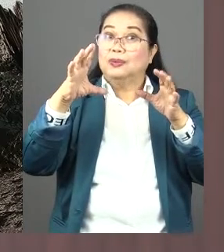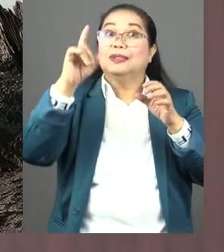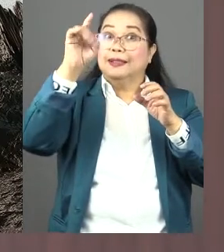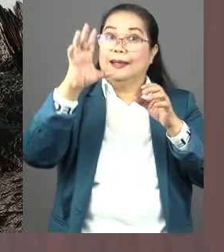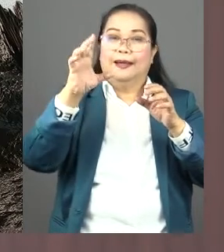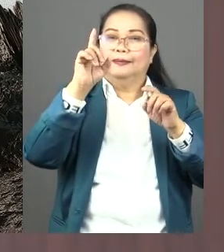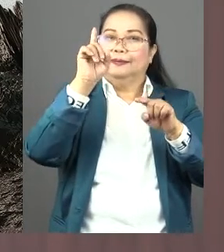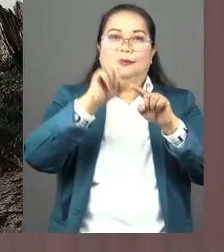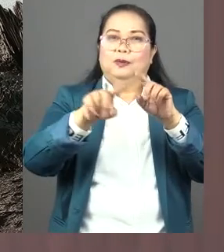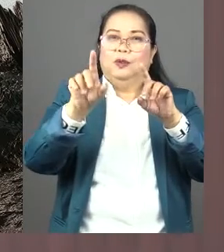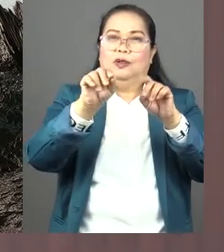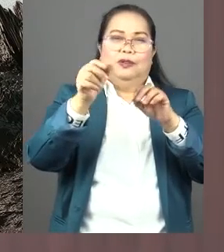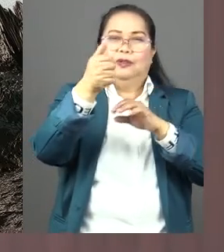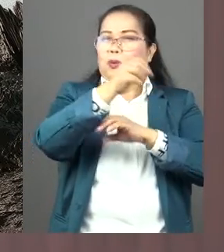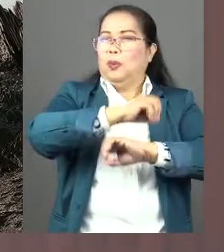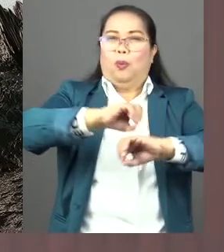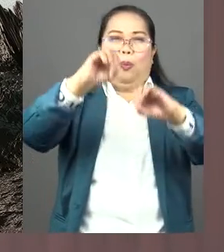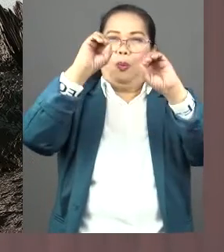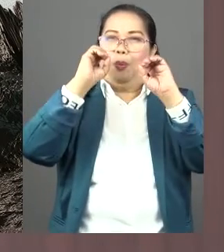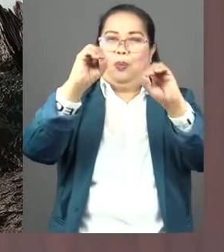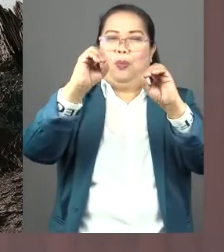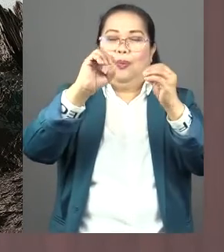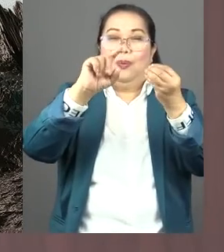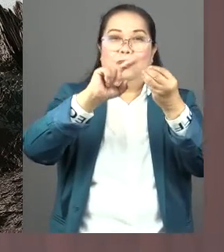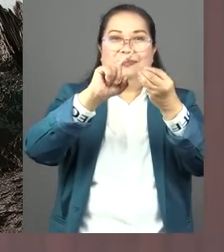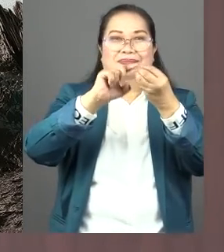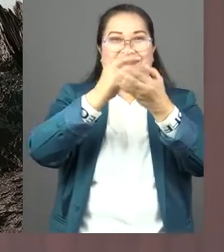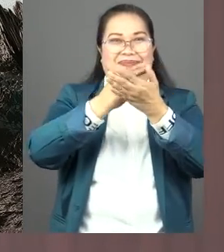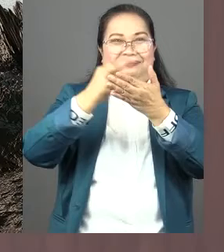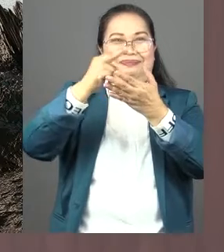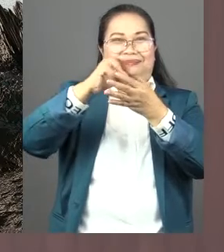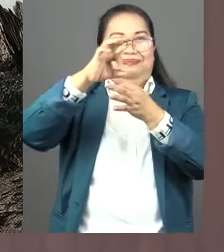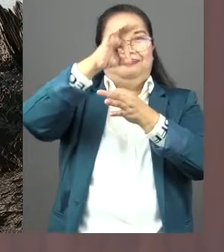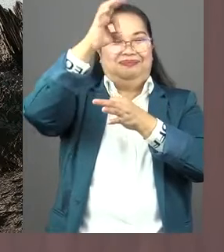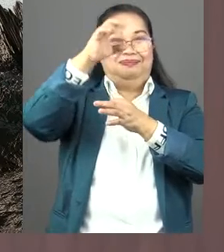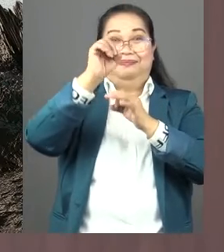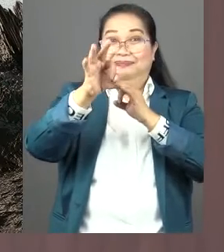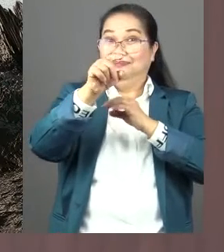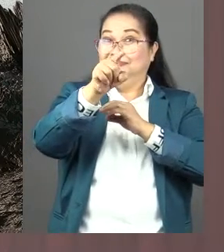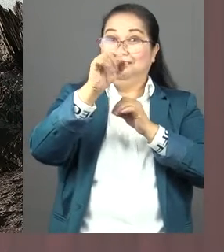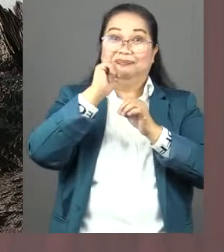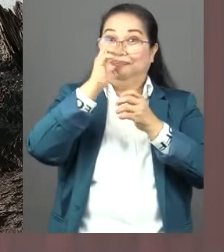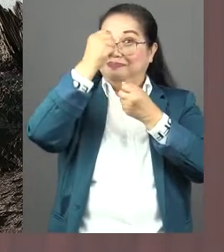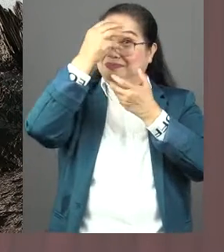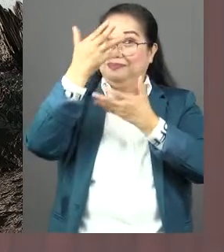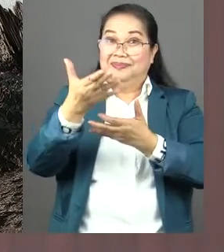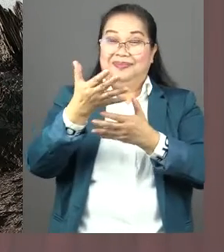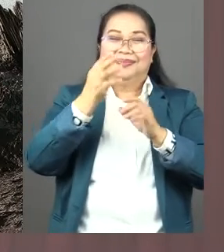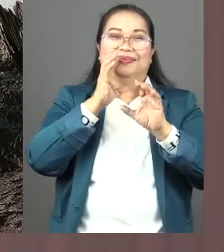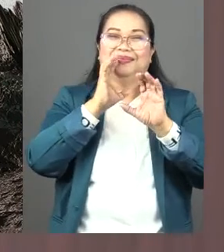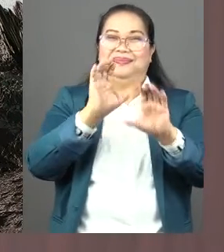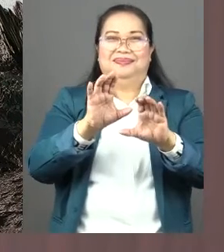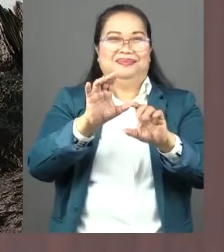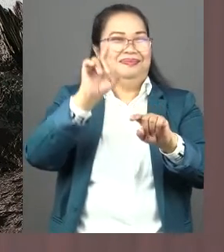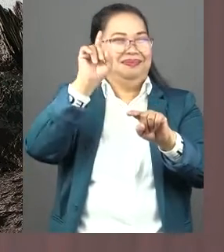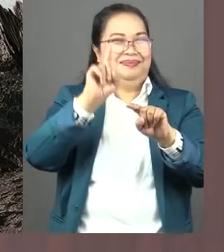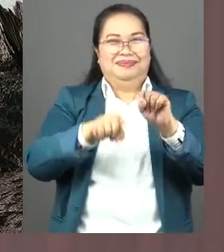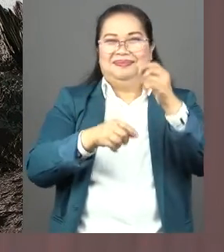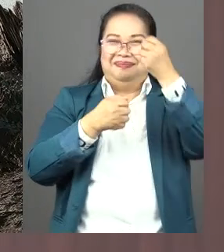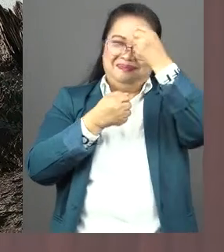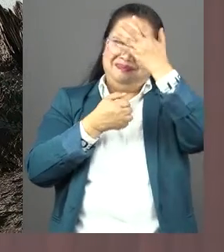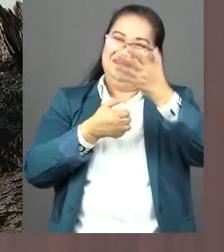That's a reference to the presence of the Holy Spirit in us. If we do not obey this command, we cannot obey